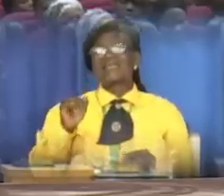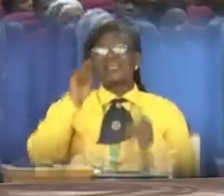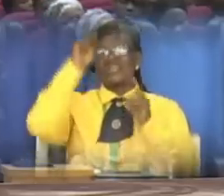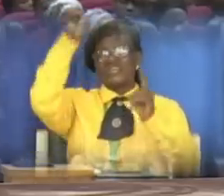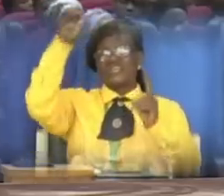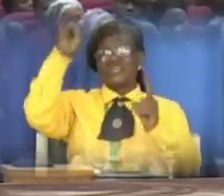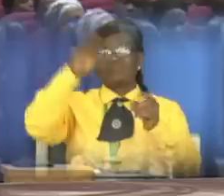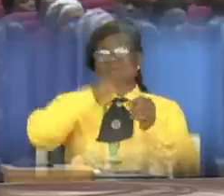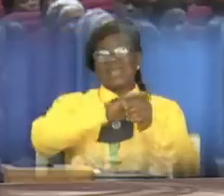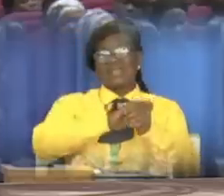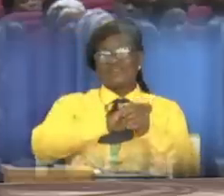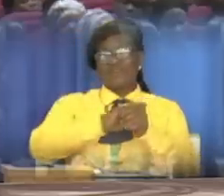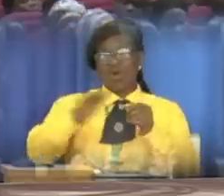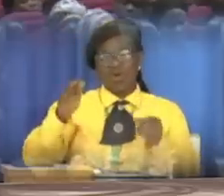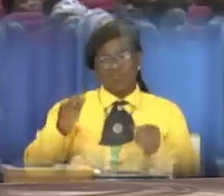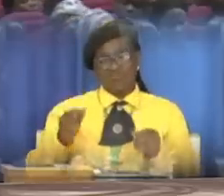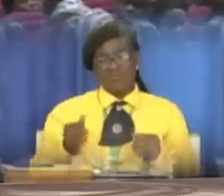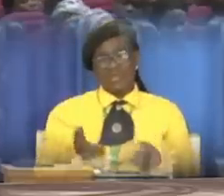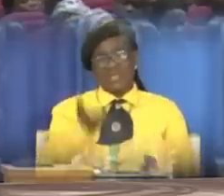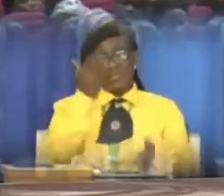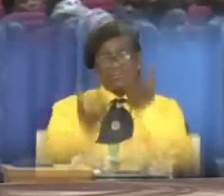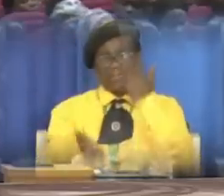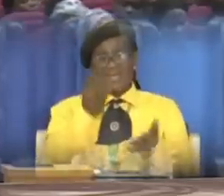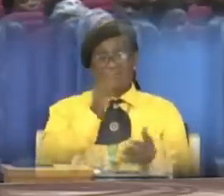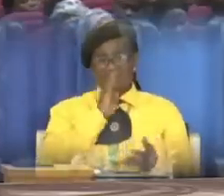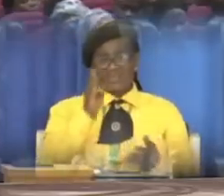to open our eyes to our errors.